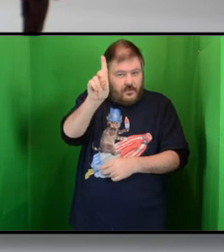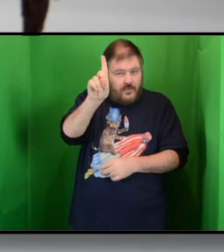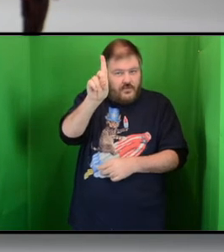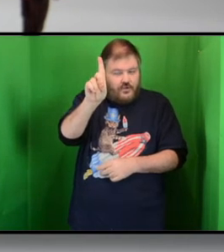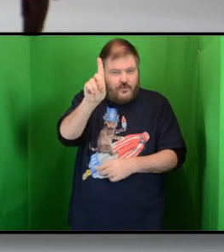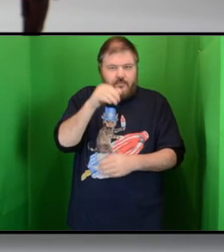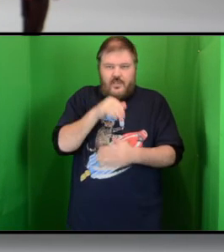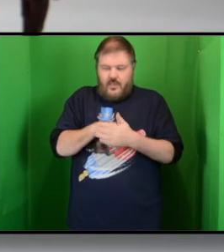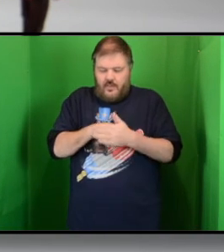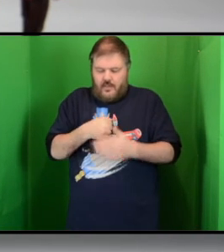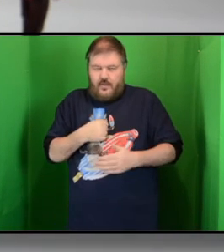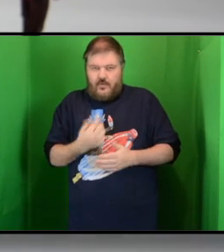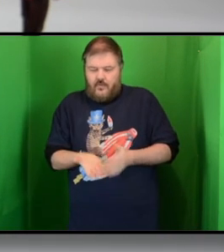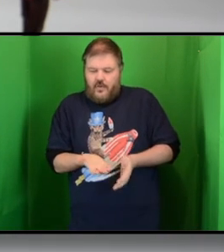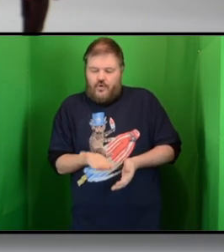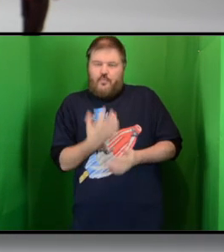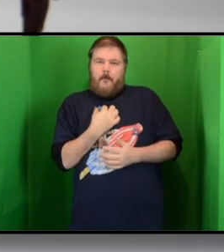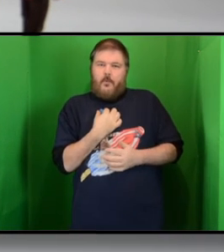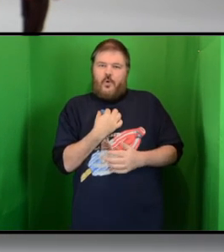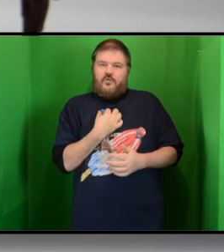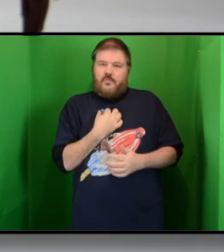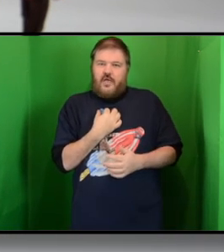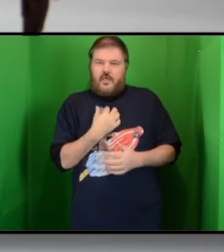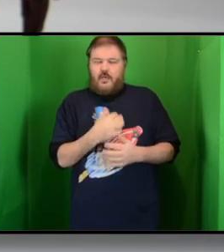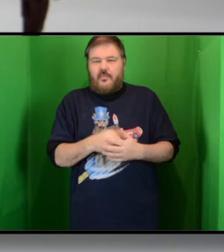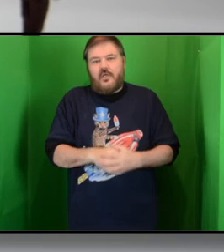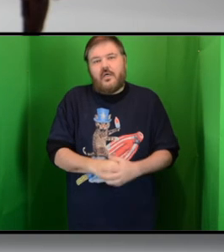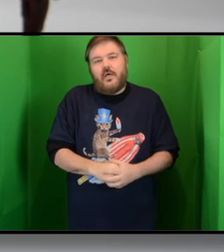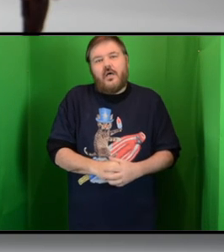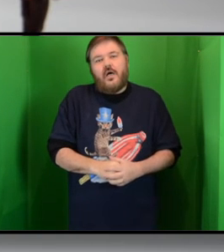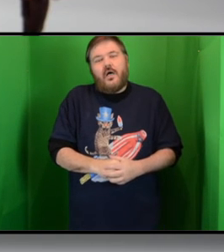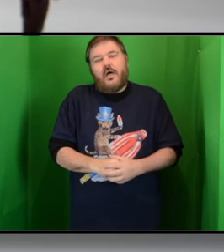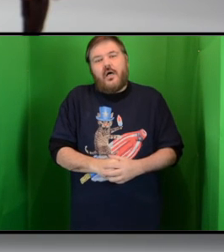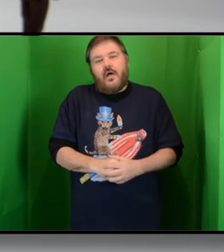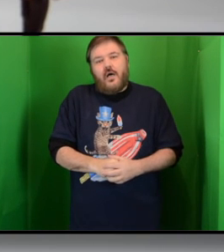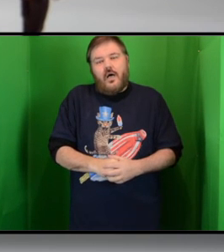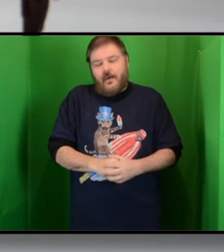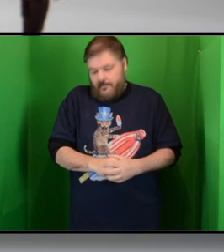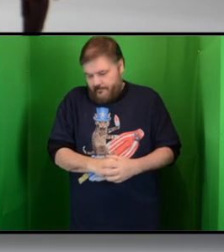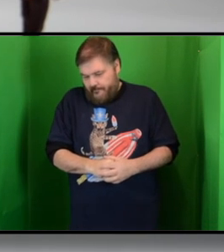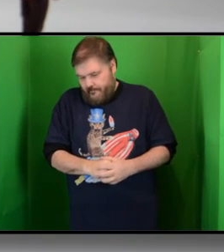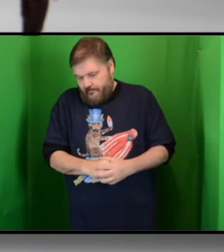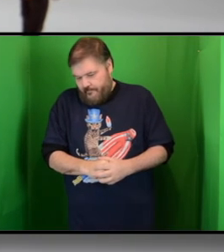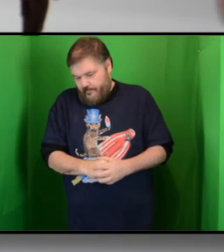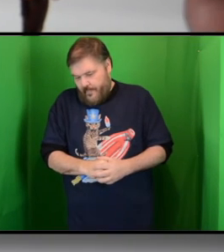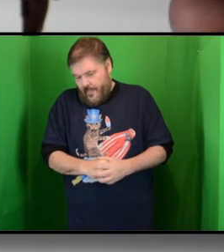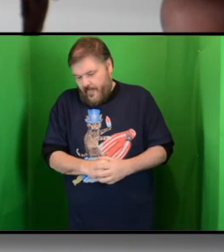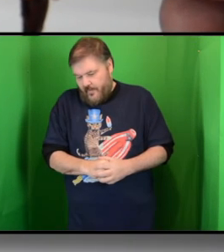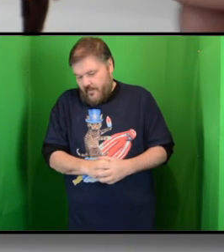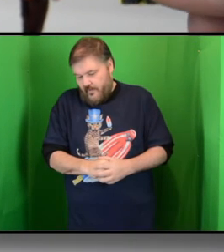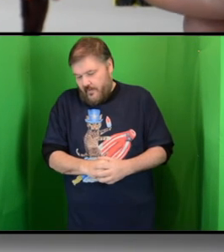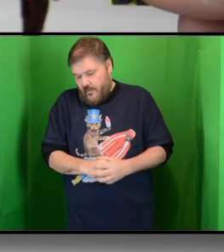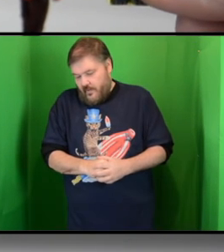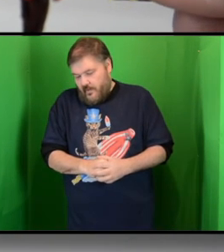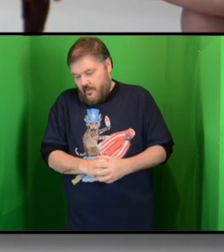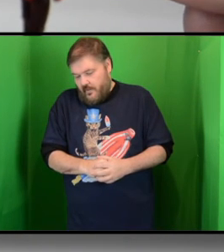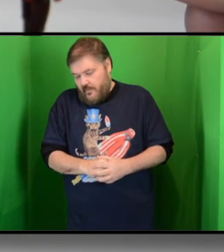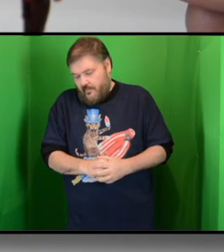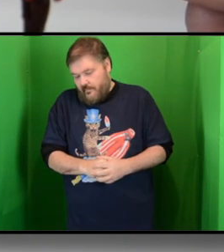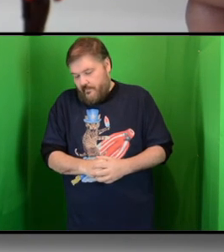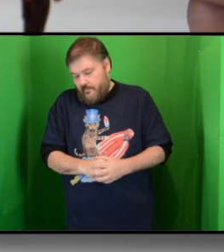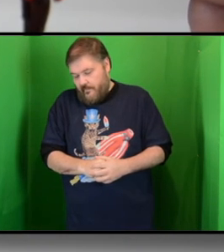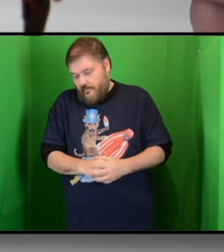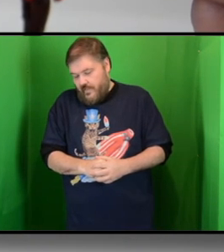Dastard could not stay in there. Like most headmasters, they have to come off. And this is the